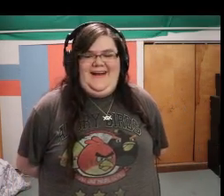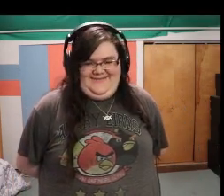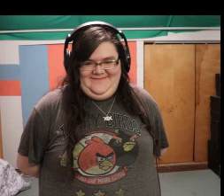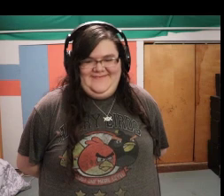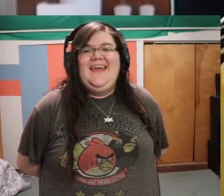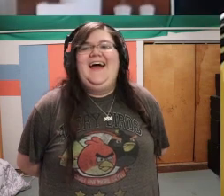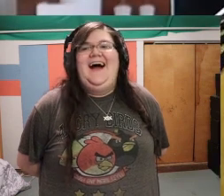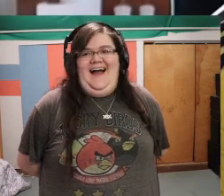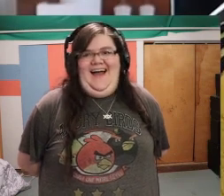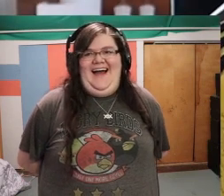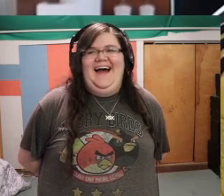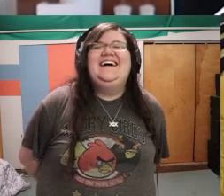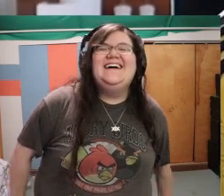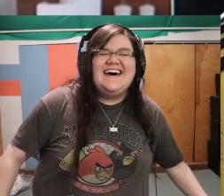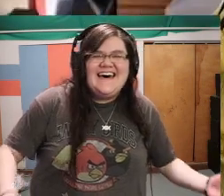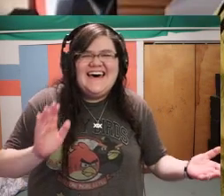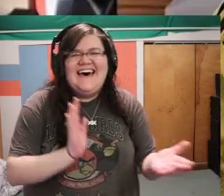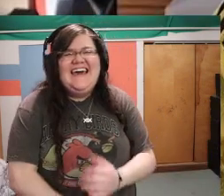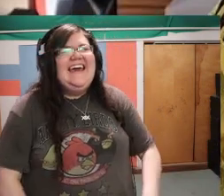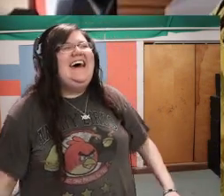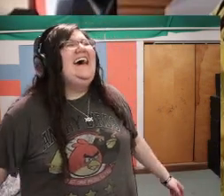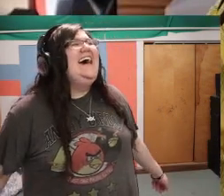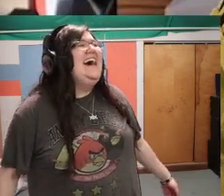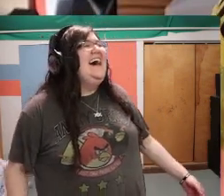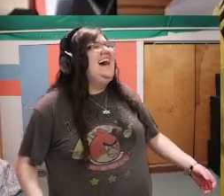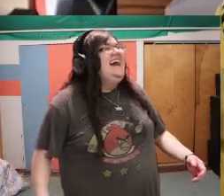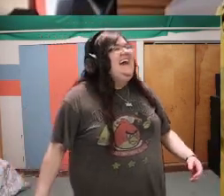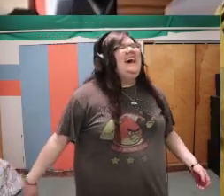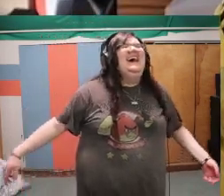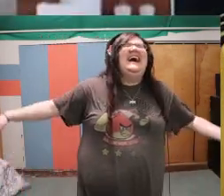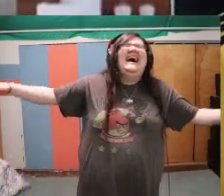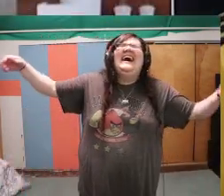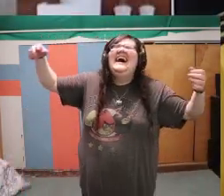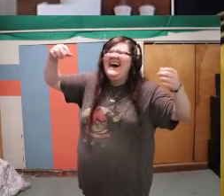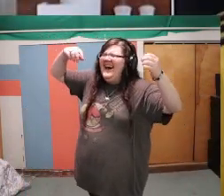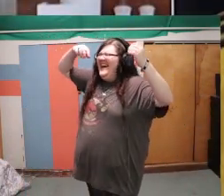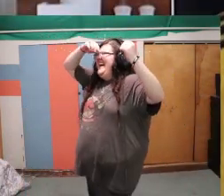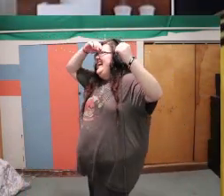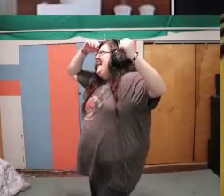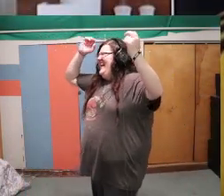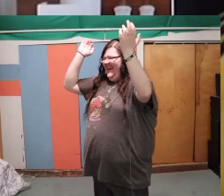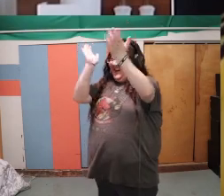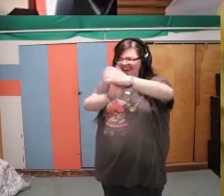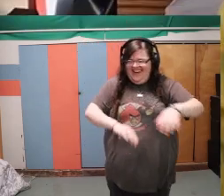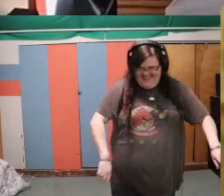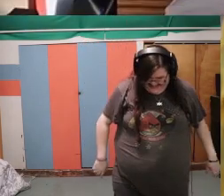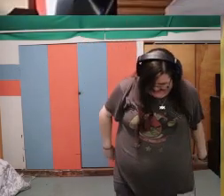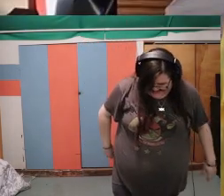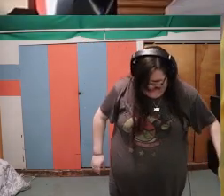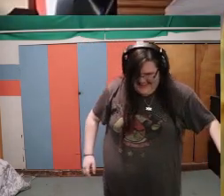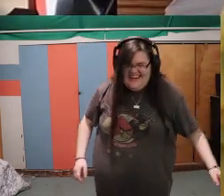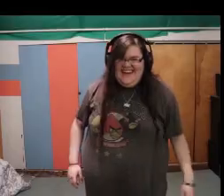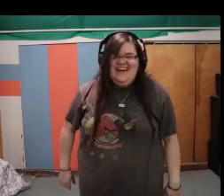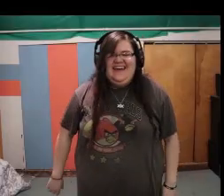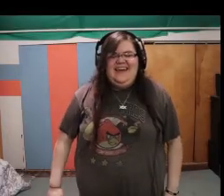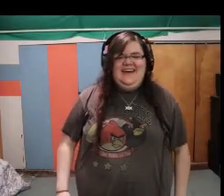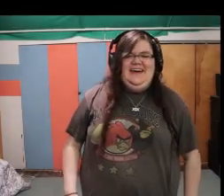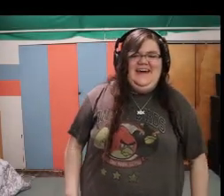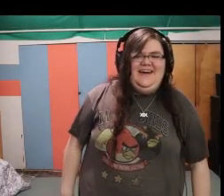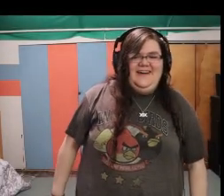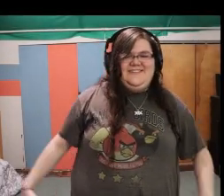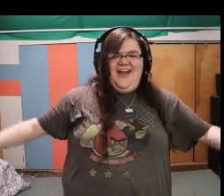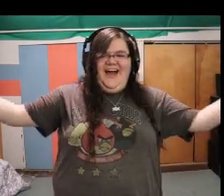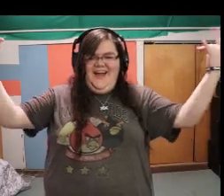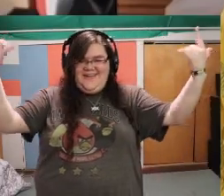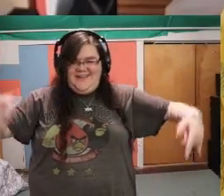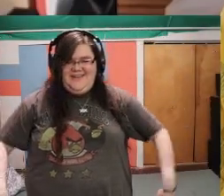guess. Anyway, I thought I'd do a quick one question go before the Arsenal game. Arsenal game is in about an hour. Yeah, let's do this. All right,